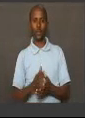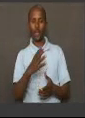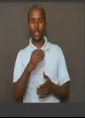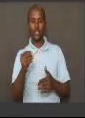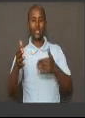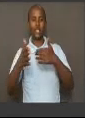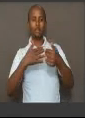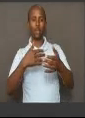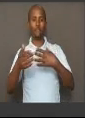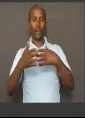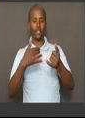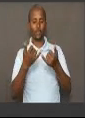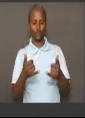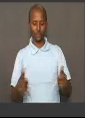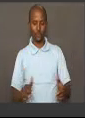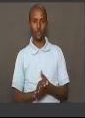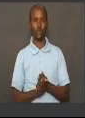and simplify.